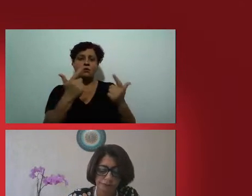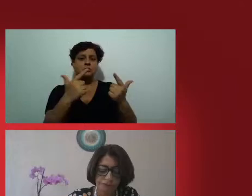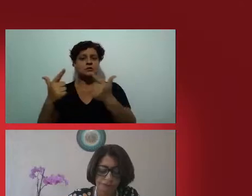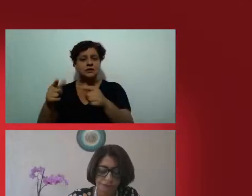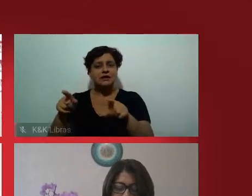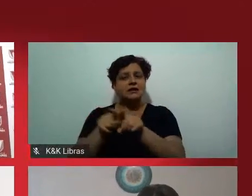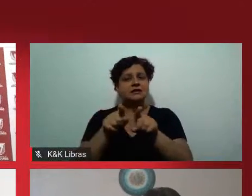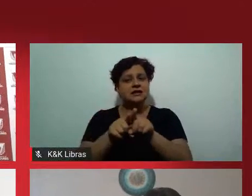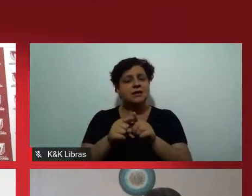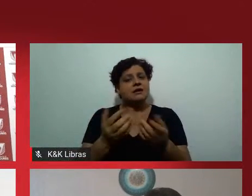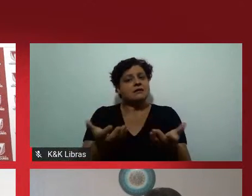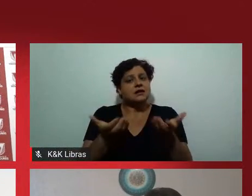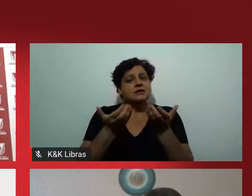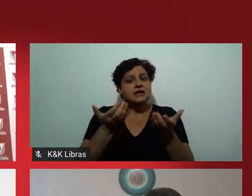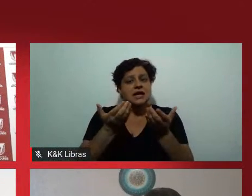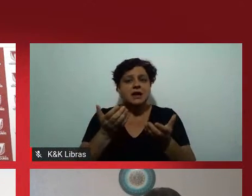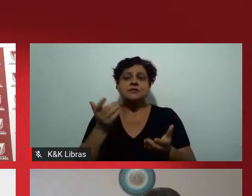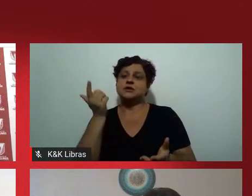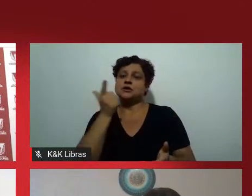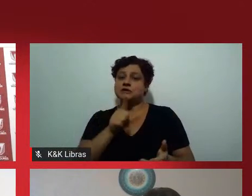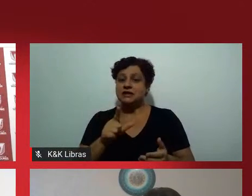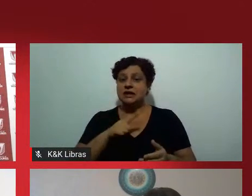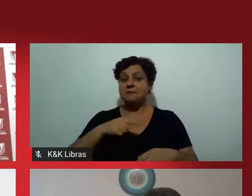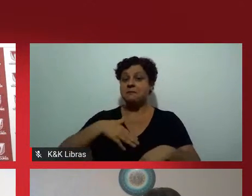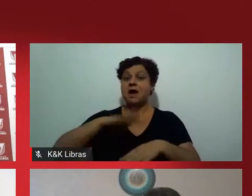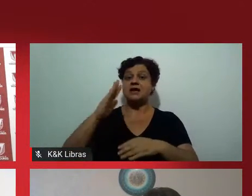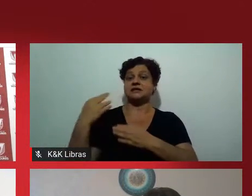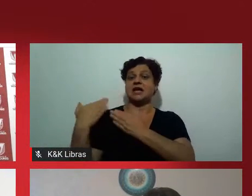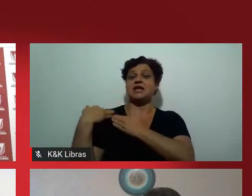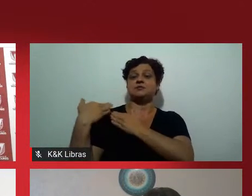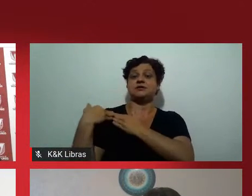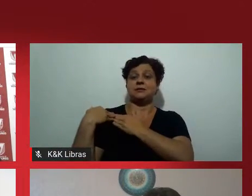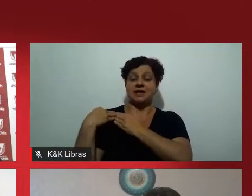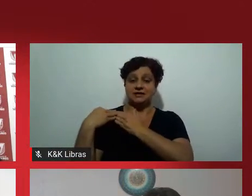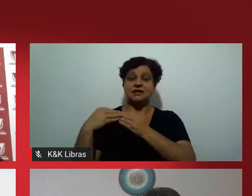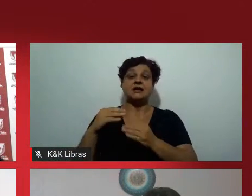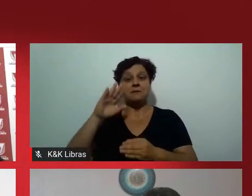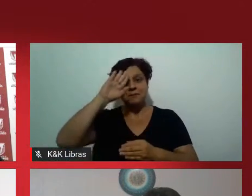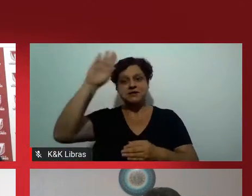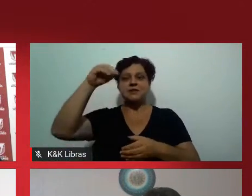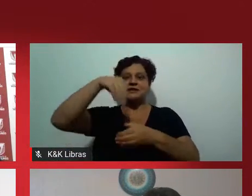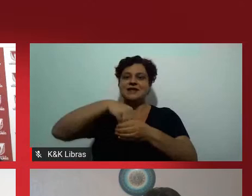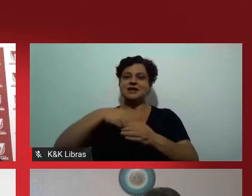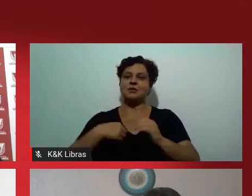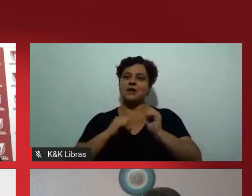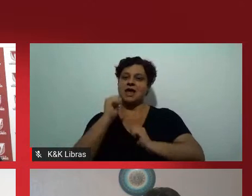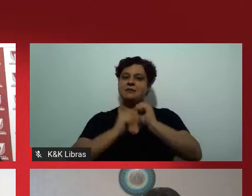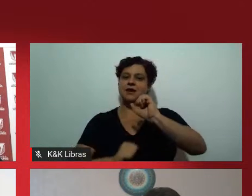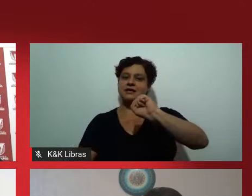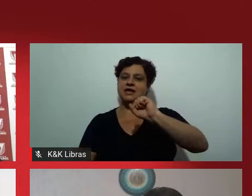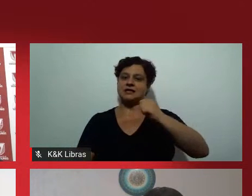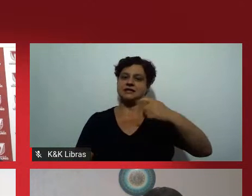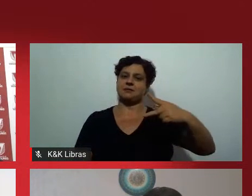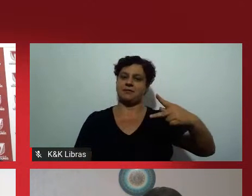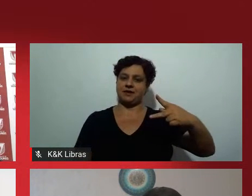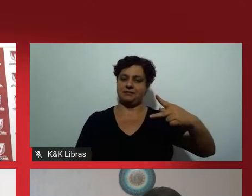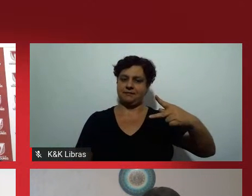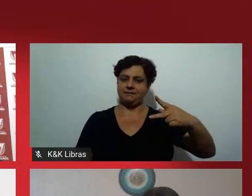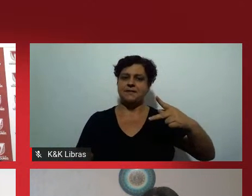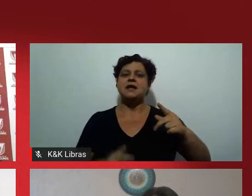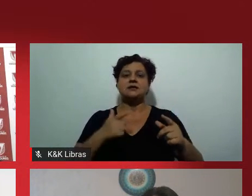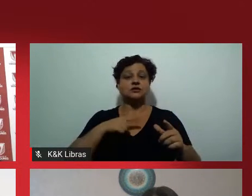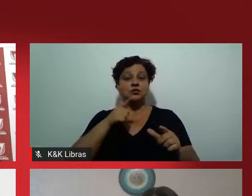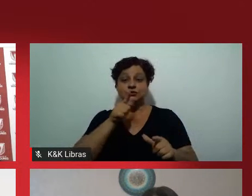in SAP for the first time, we're actually setting some specific targets to increase our Black representation, not only in the US,